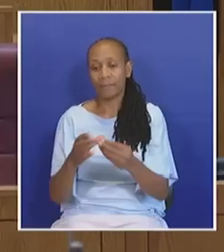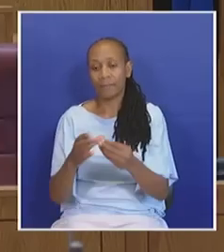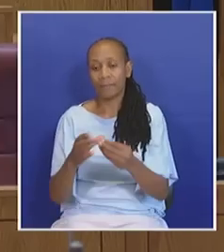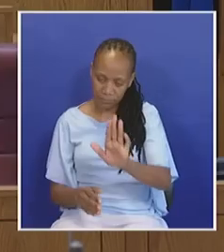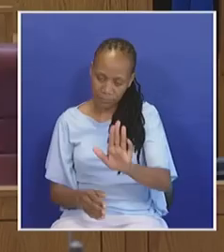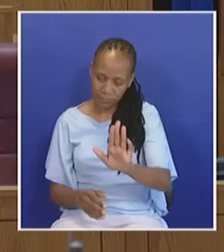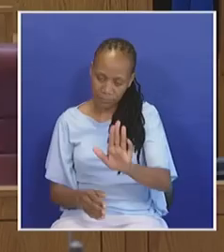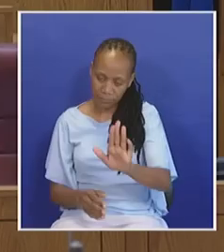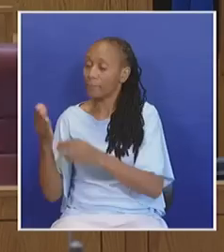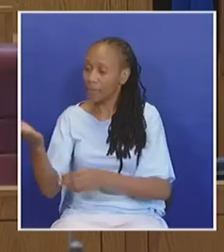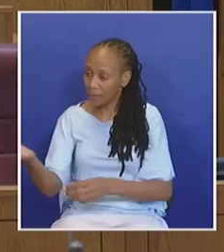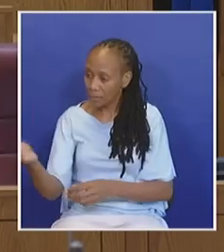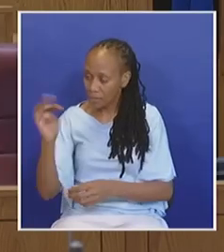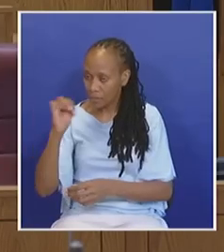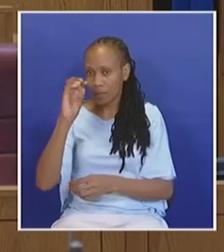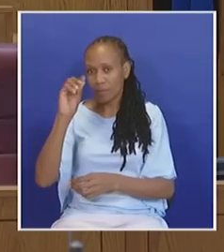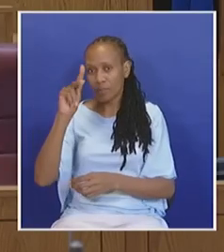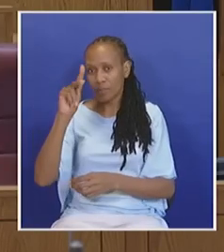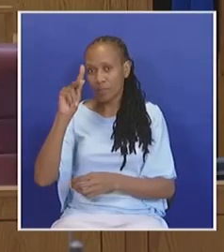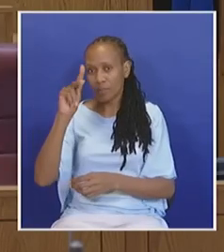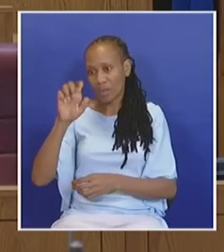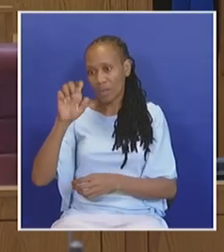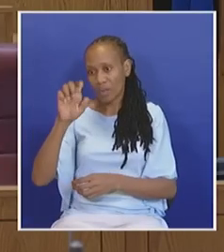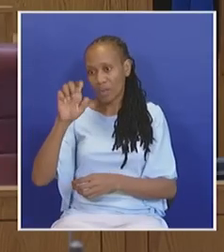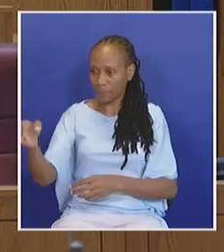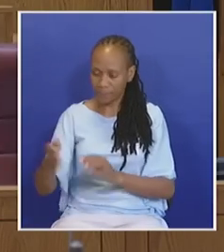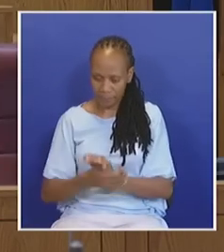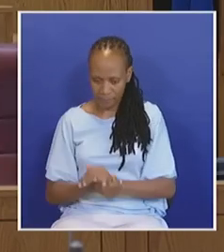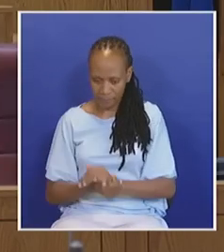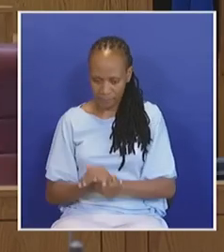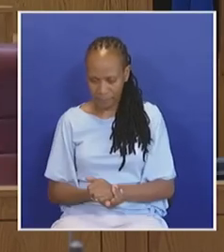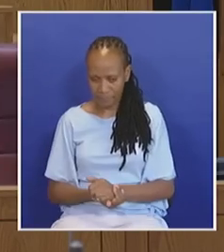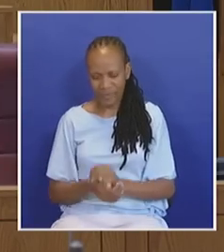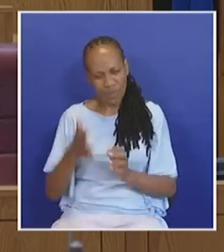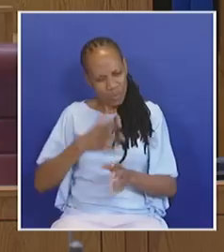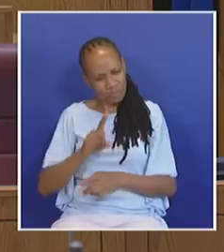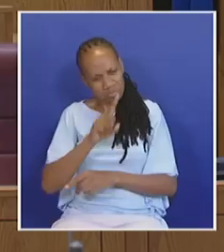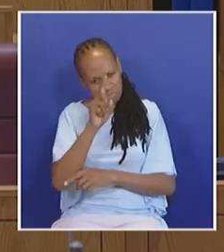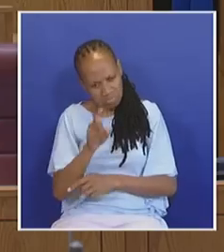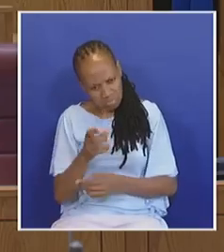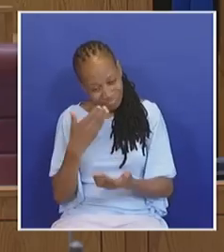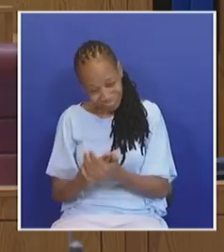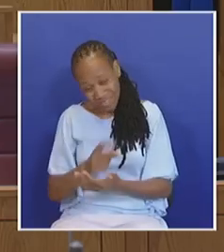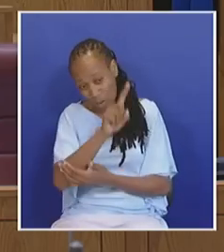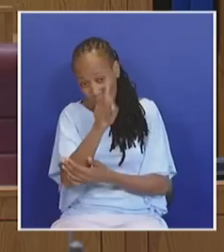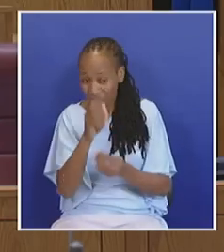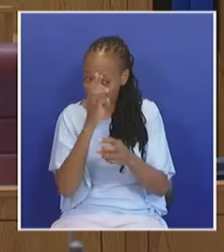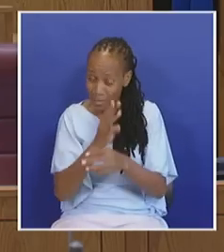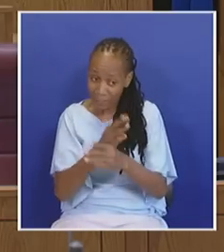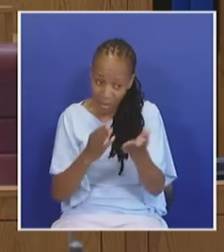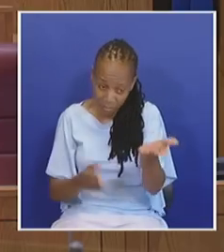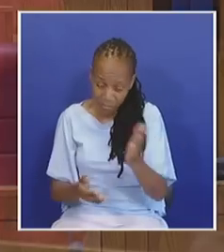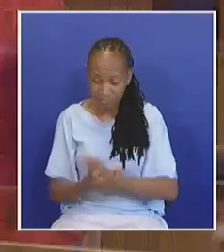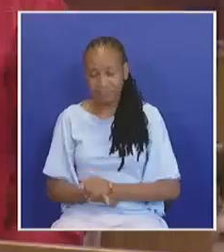floor. Thank you. Mama ne ke botsa gore a mme a ka tsaya potso.